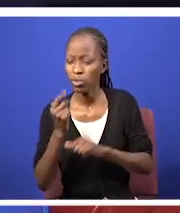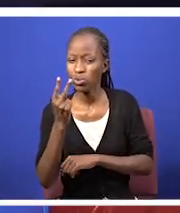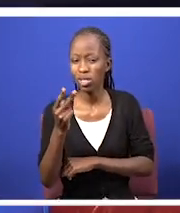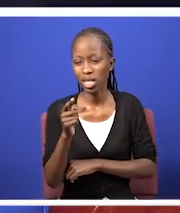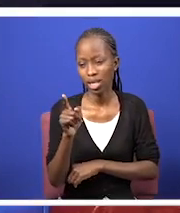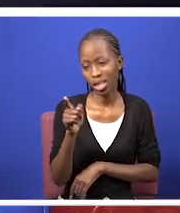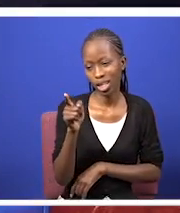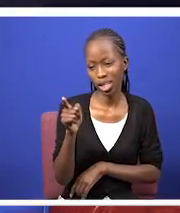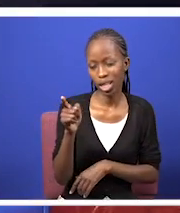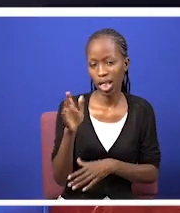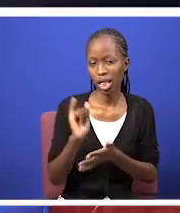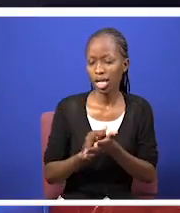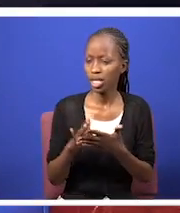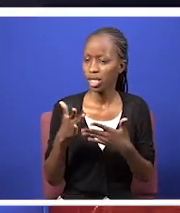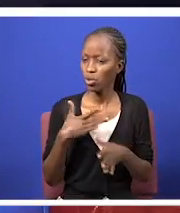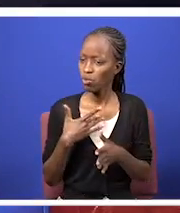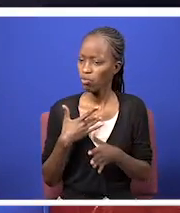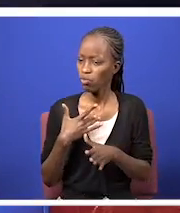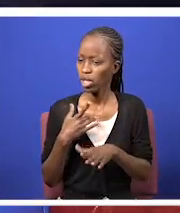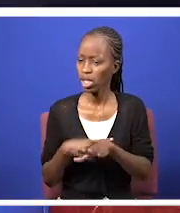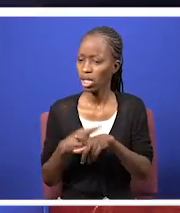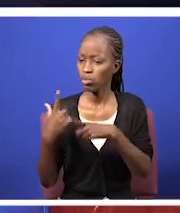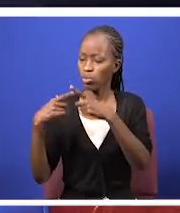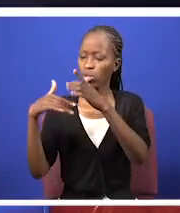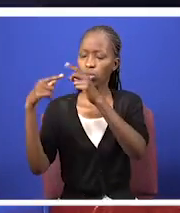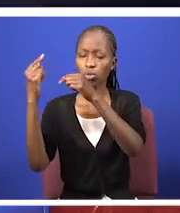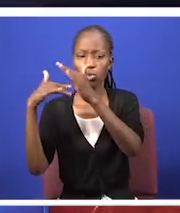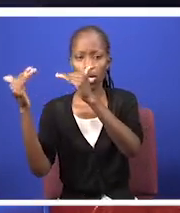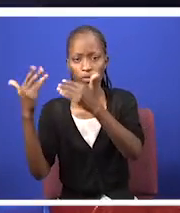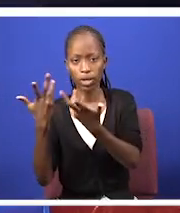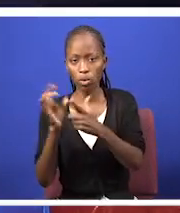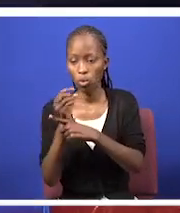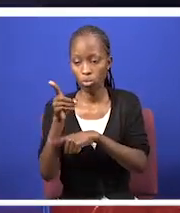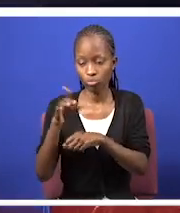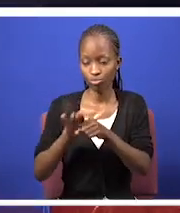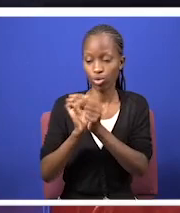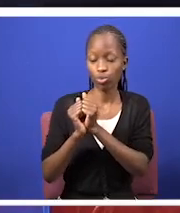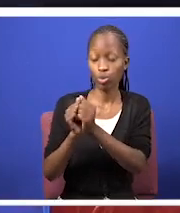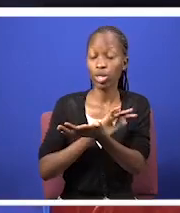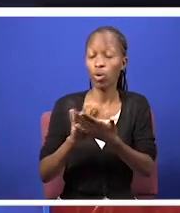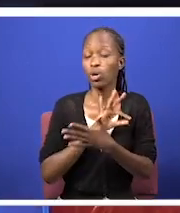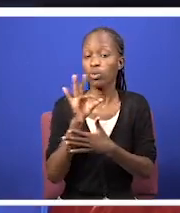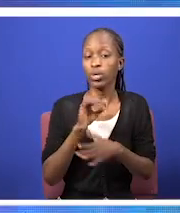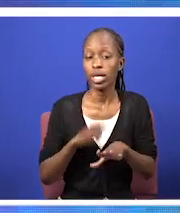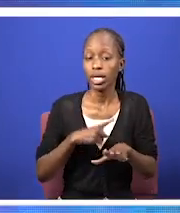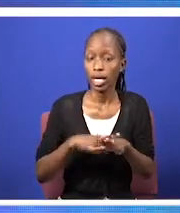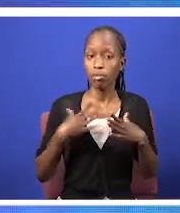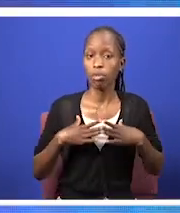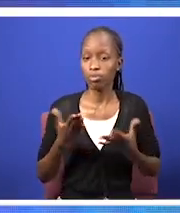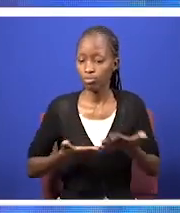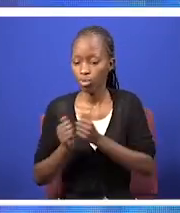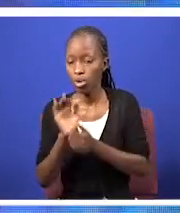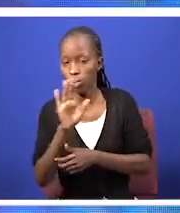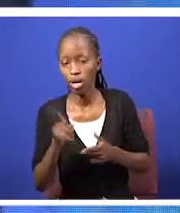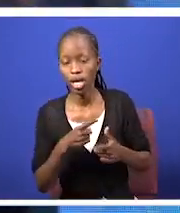say, wow, that must be what it's like to be in heaven. Or that's what the power of heaven is all about. That when they have an